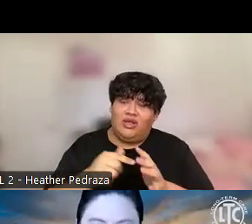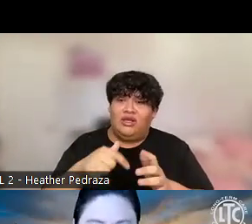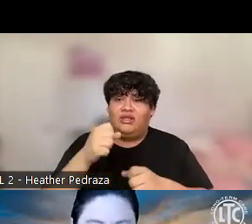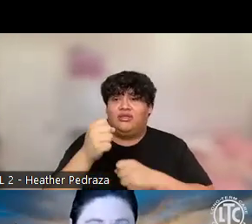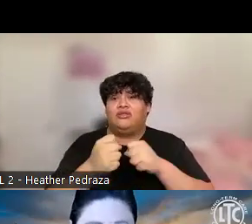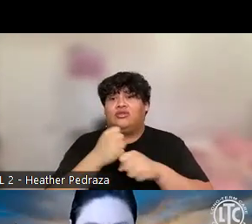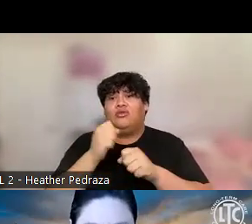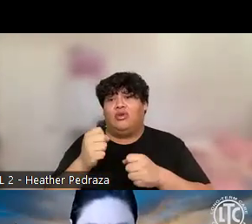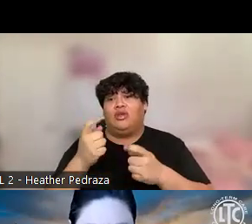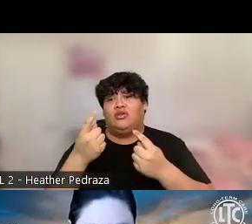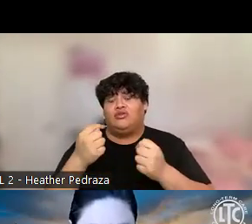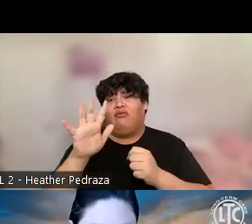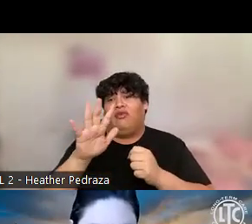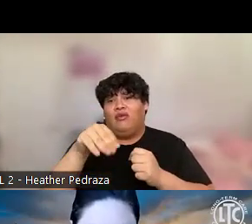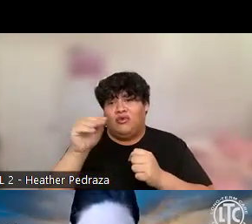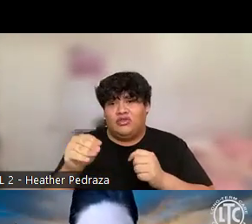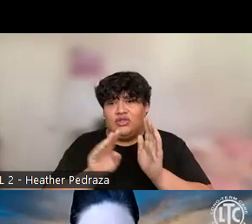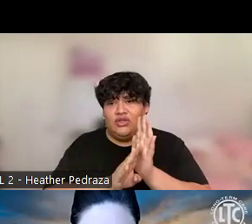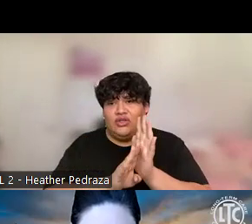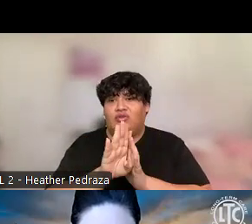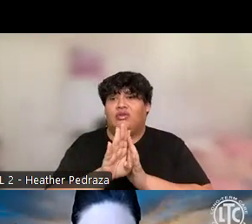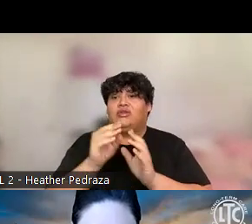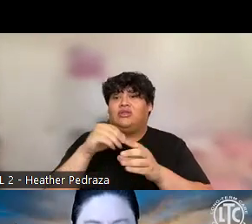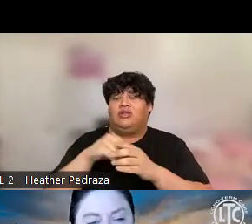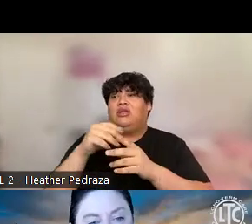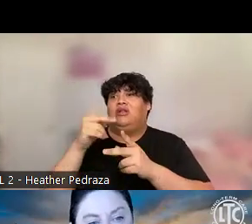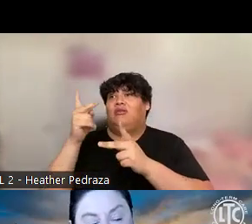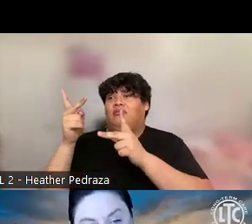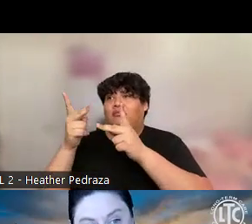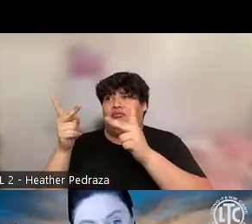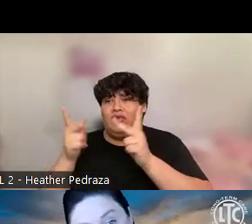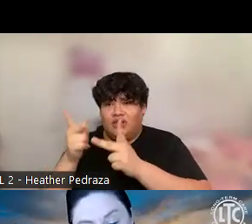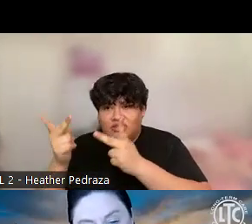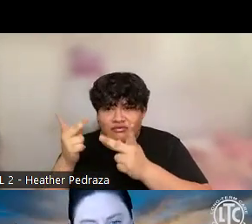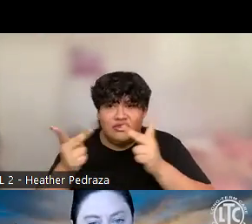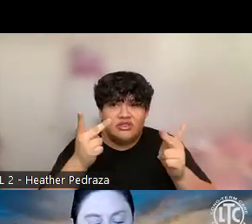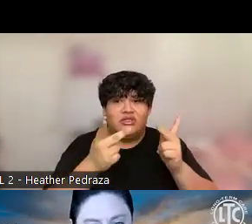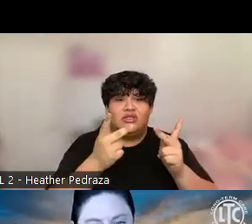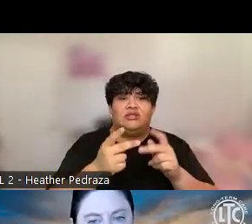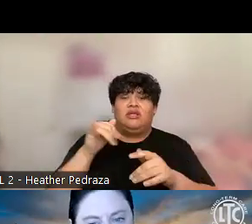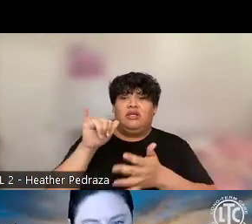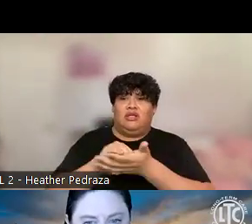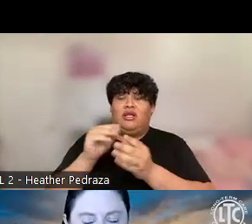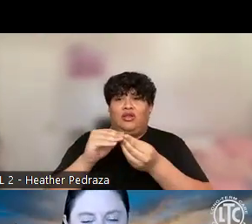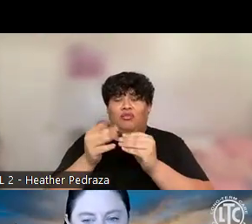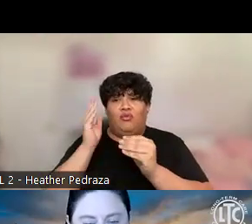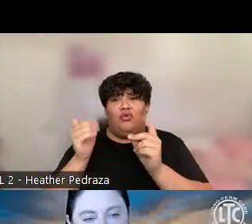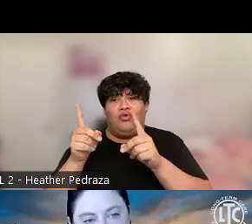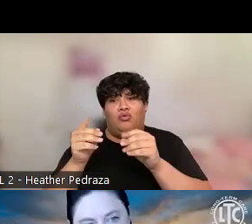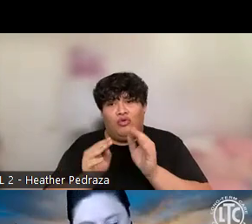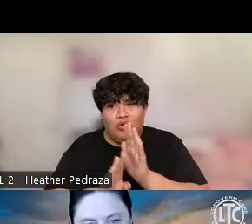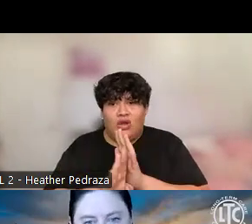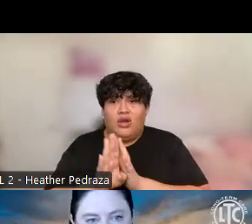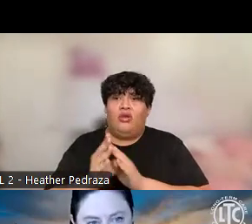could provide a 5% increase in facility visits. We expect that number will go up, that we will have even